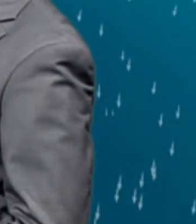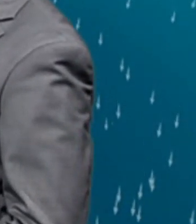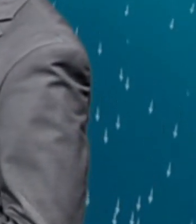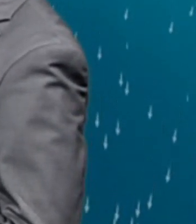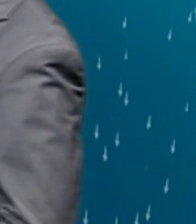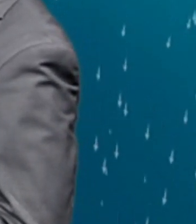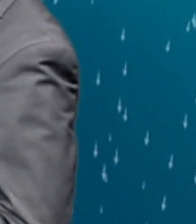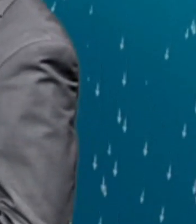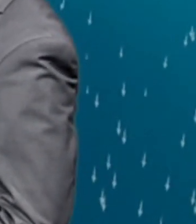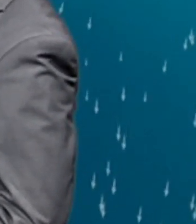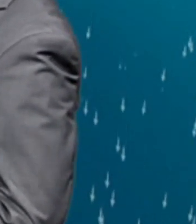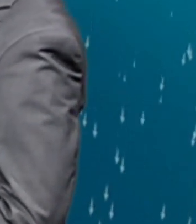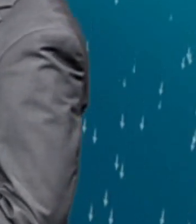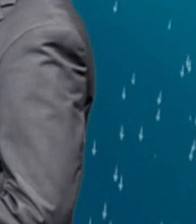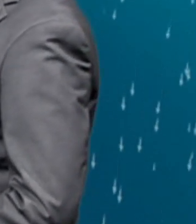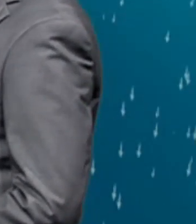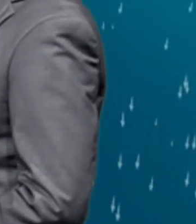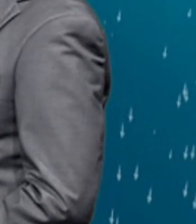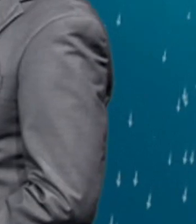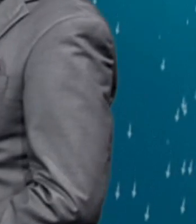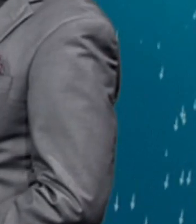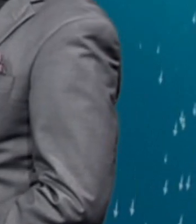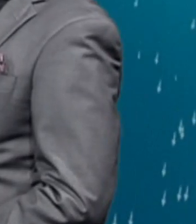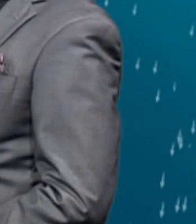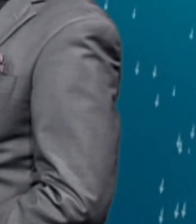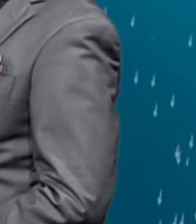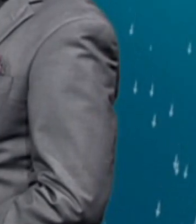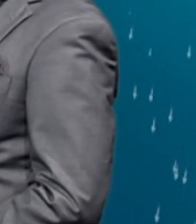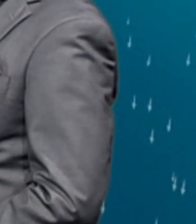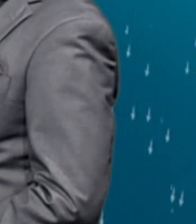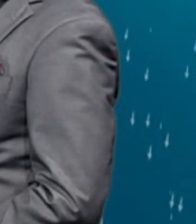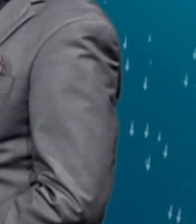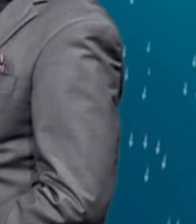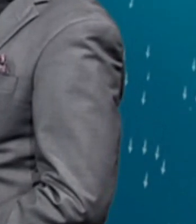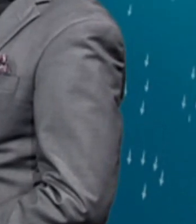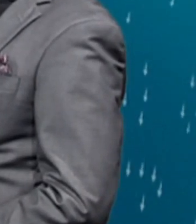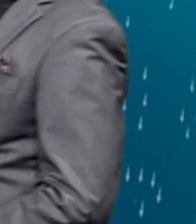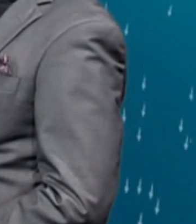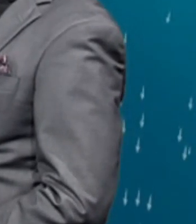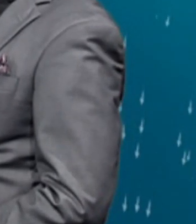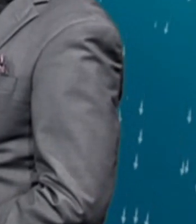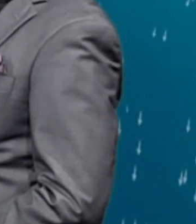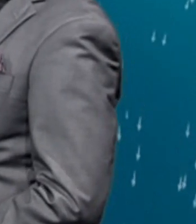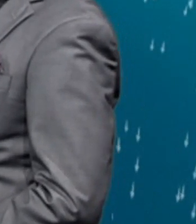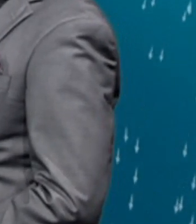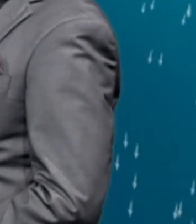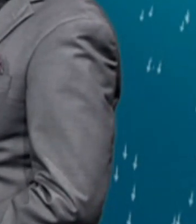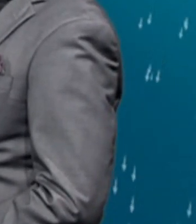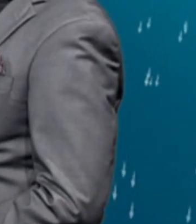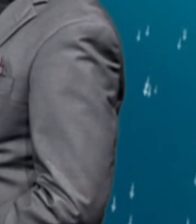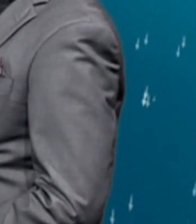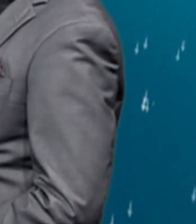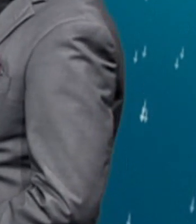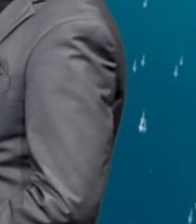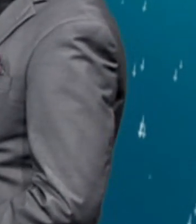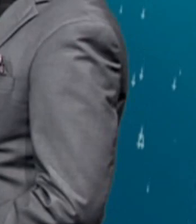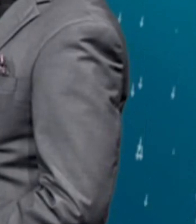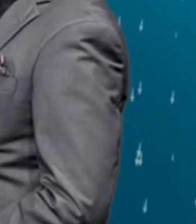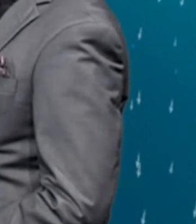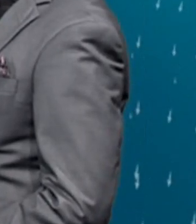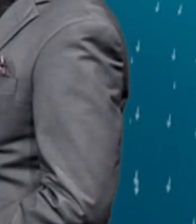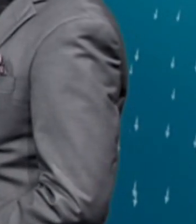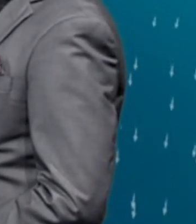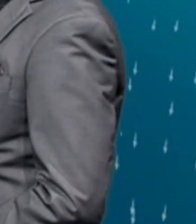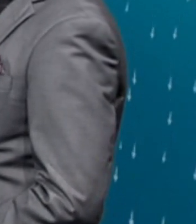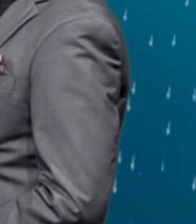pula ka di percentage tse masome se swa di sala go bona di karolo tse di tla ba go di tswela di karolo tsa province ya Eastern Cape le gona ka go la Free State mo go tla